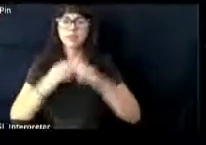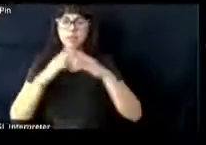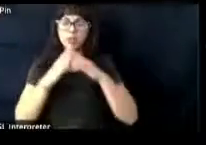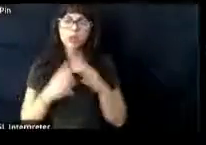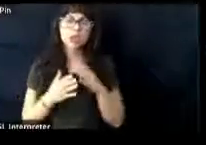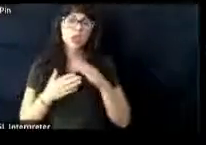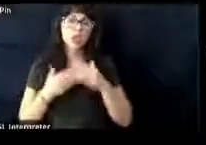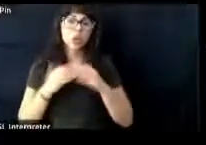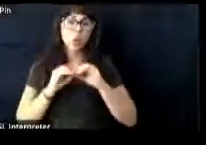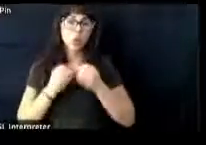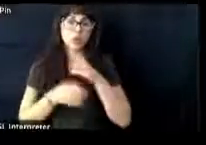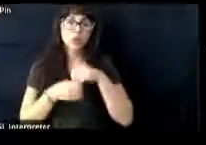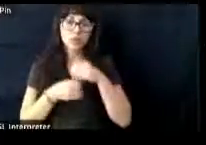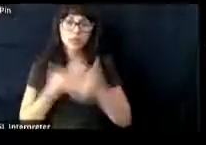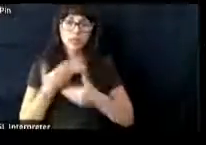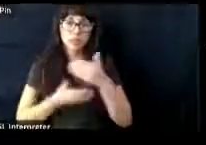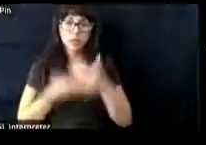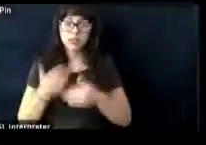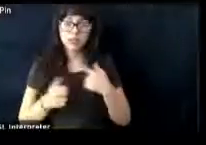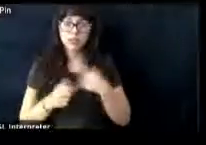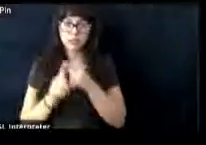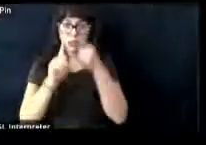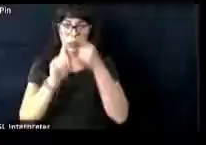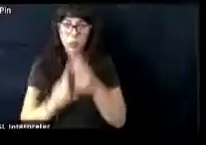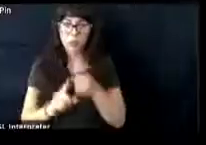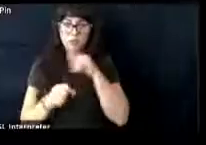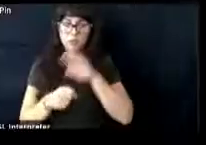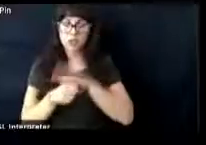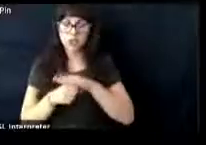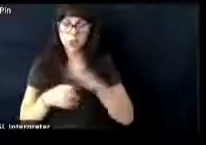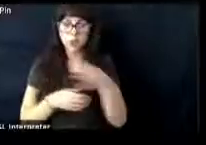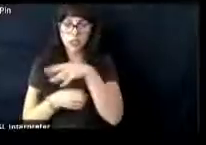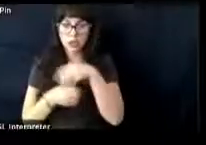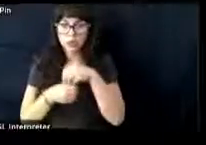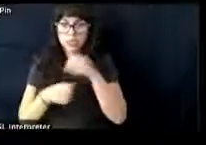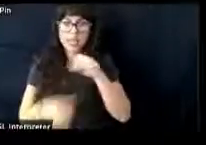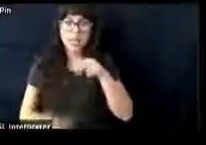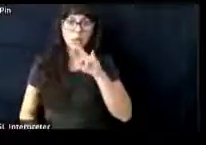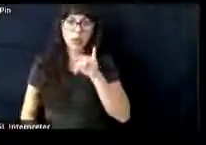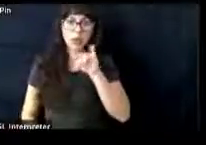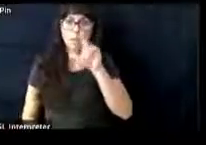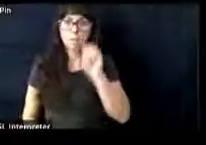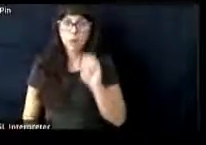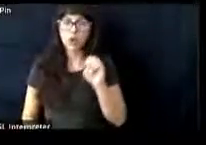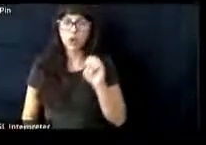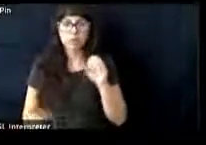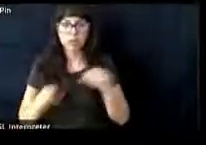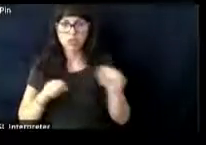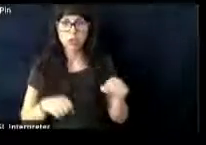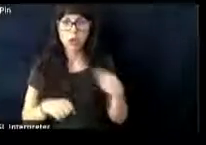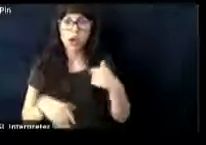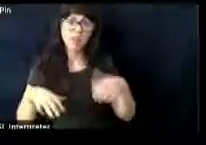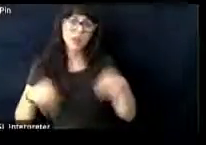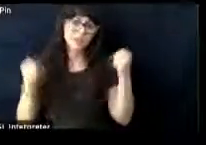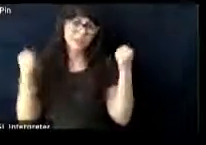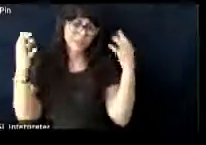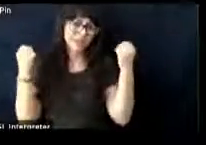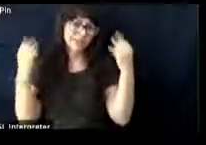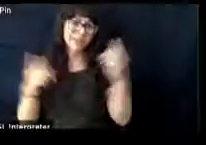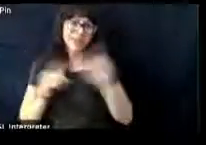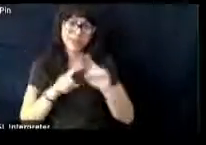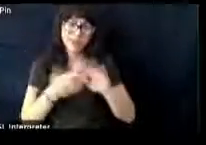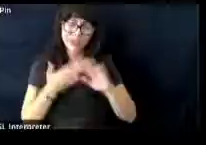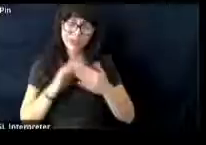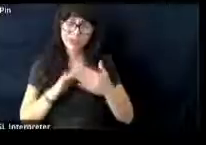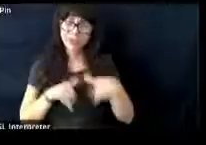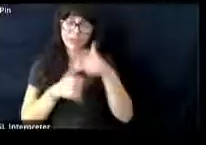process as we aim to make this as inclusive and equitable as possible. After hosting over a dozen community of interest workshops with